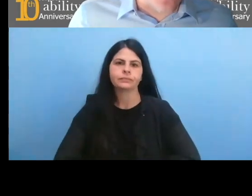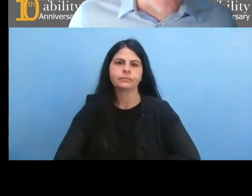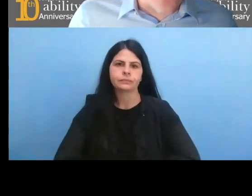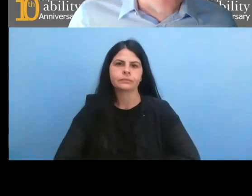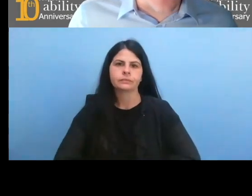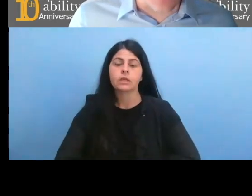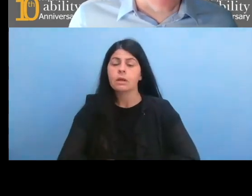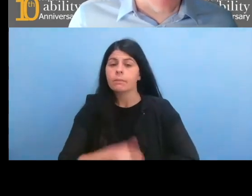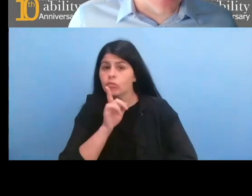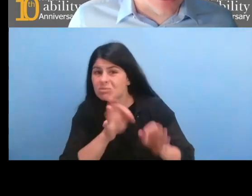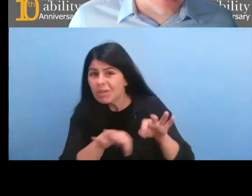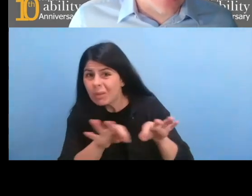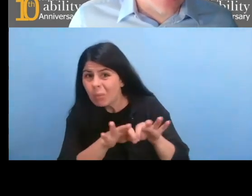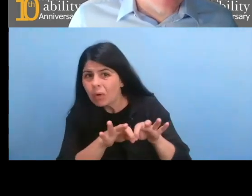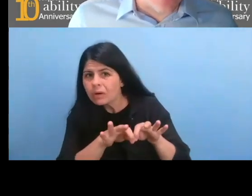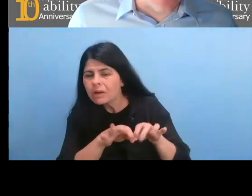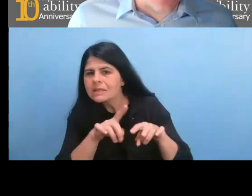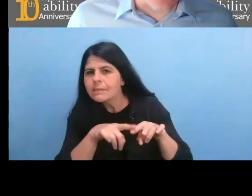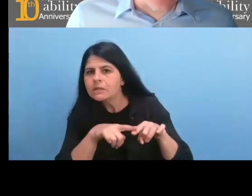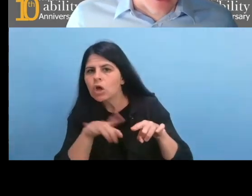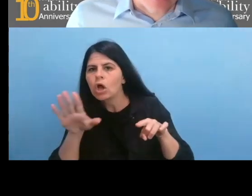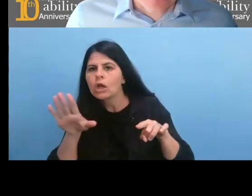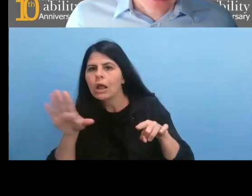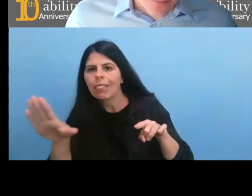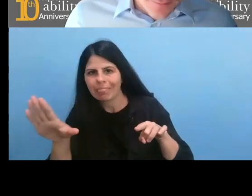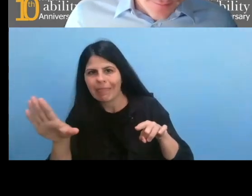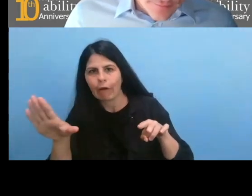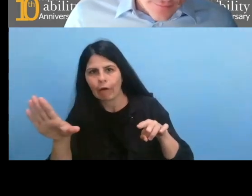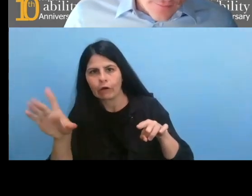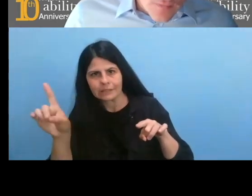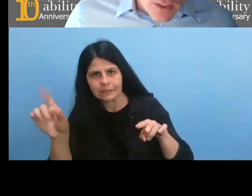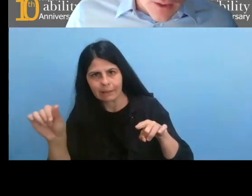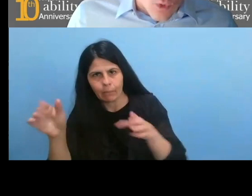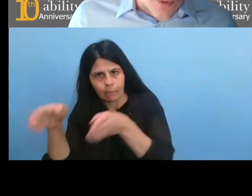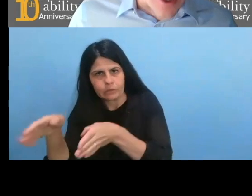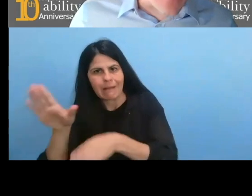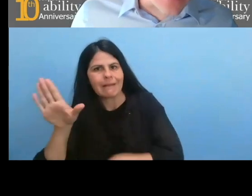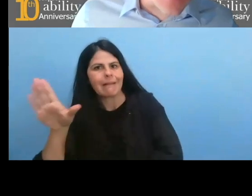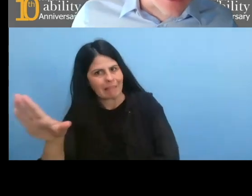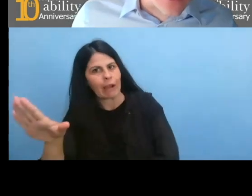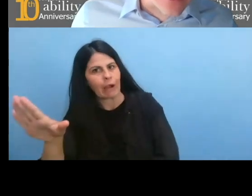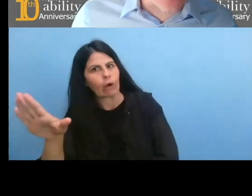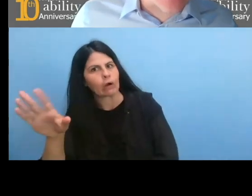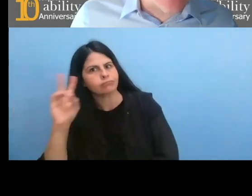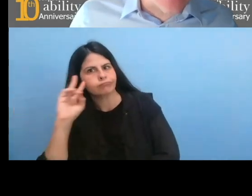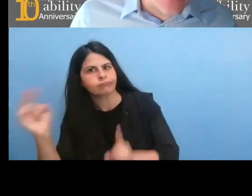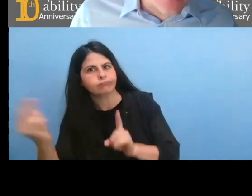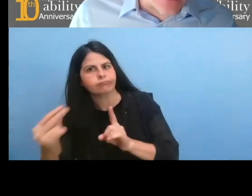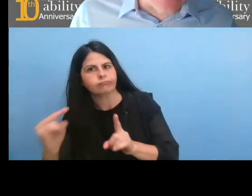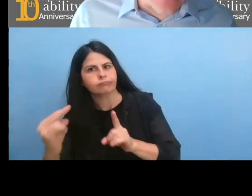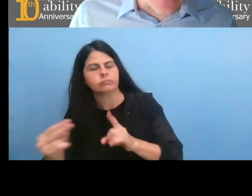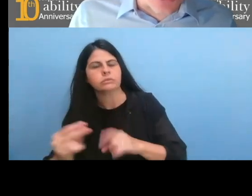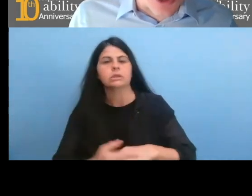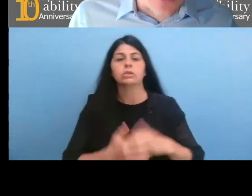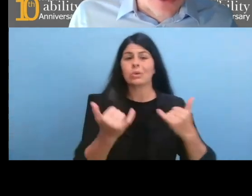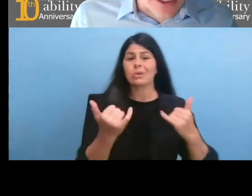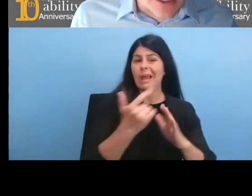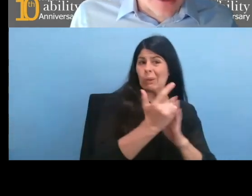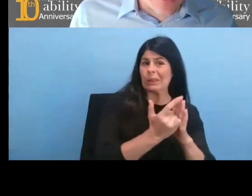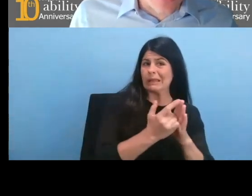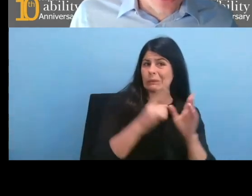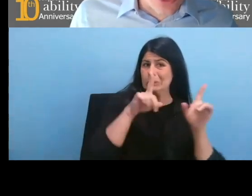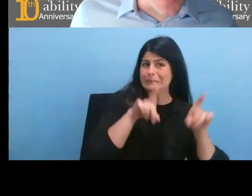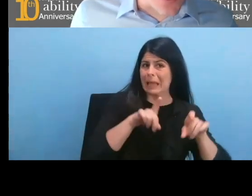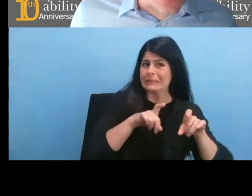person with the disability. It is not, while there have been some legal test cases, it is not